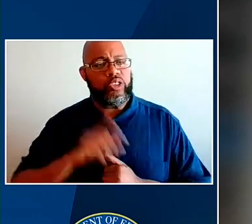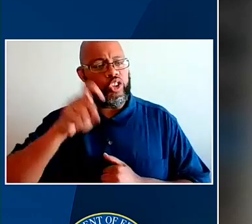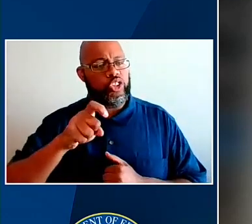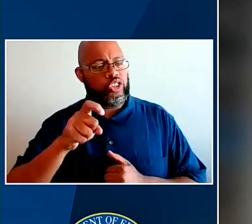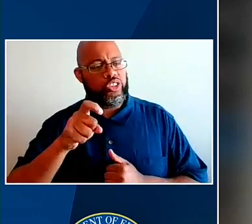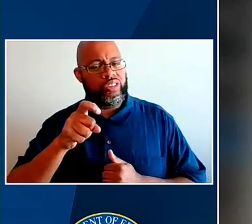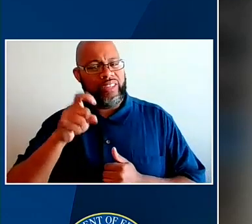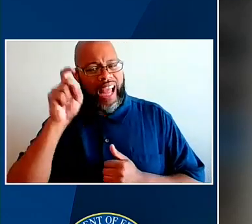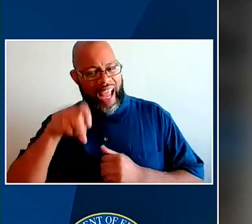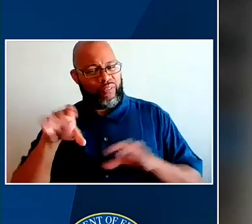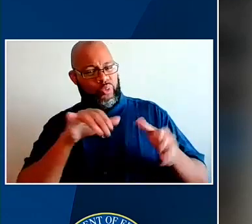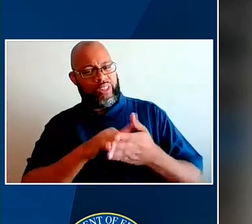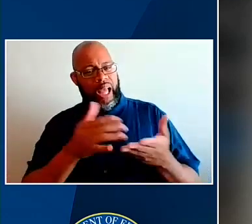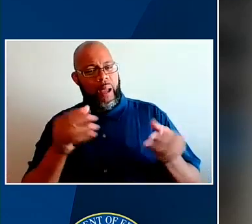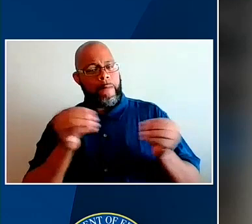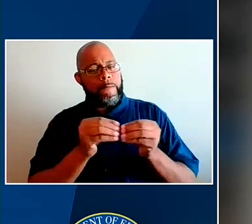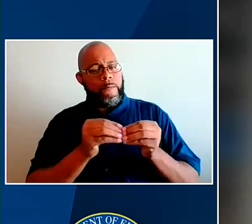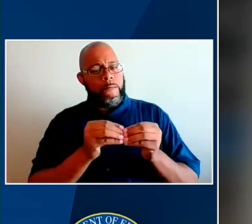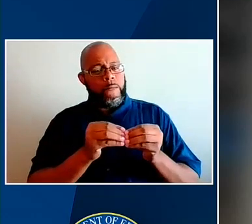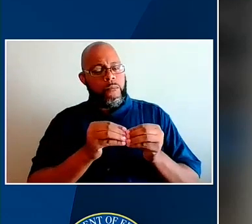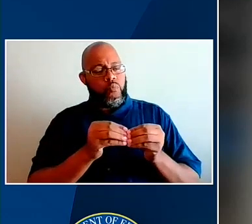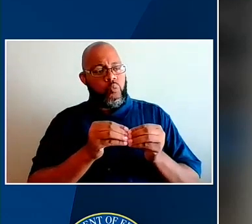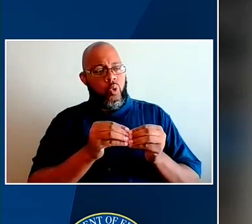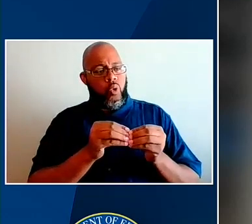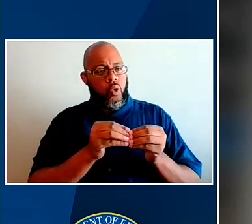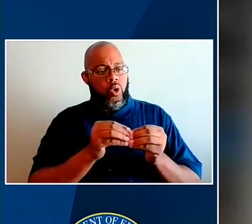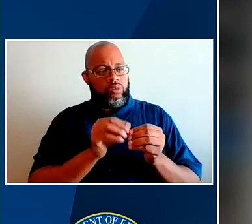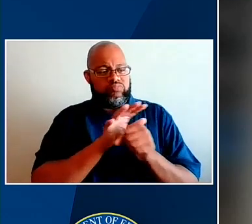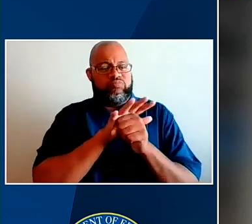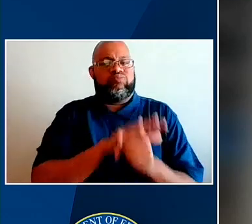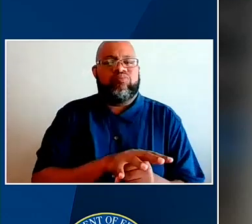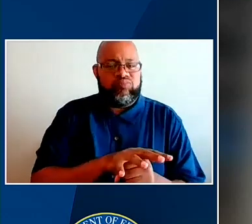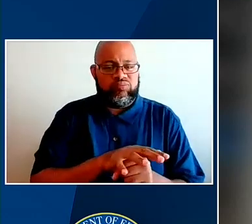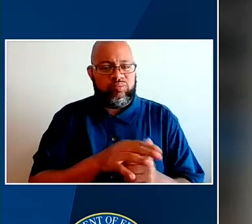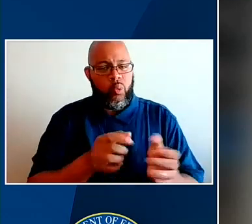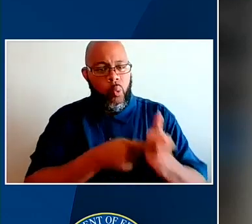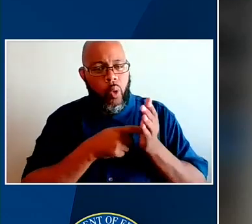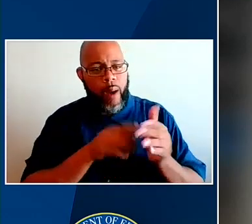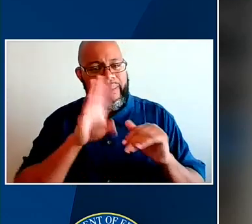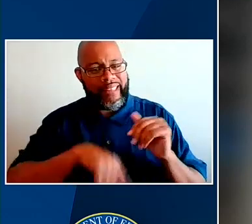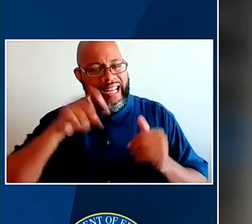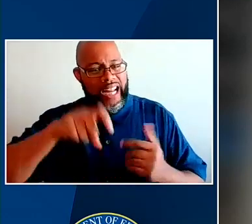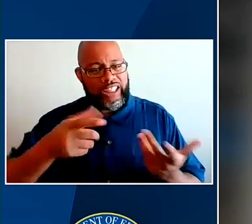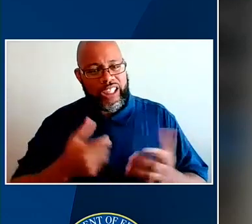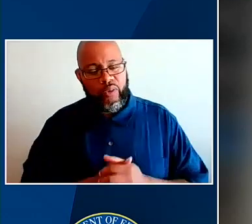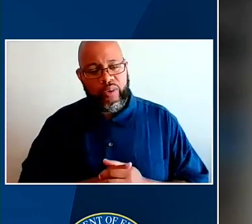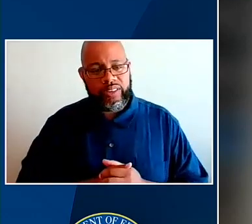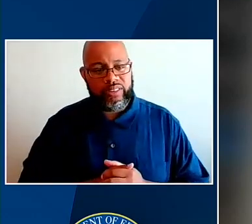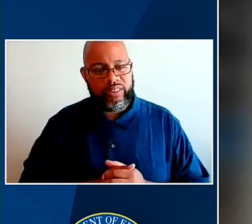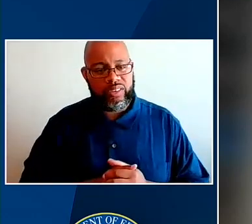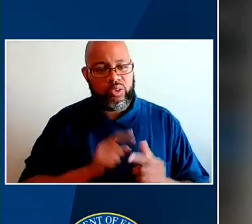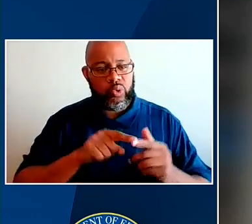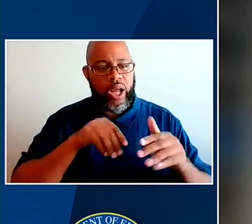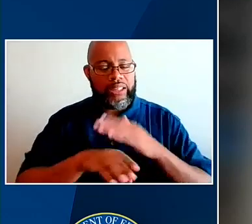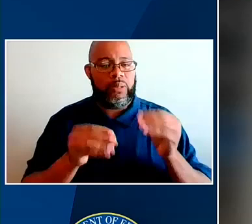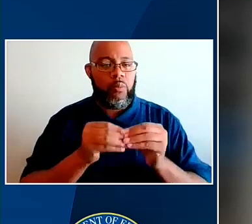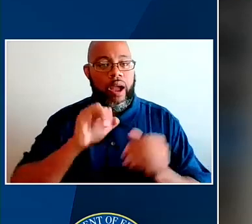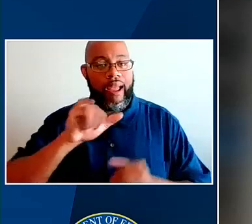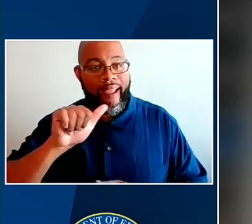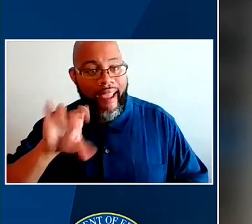subject to, you know, more onerous requirements than necessary to access more aid